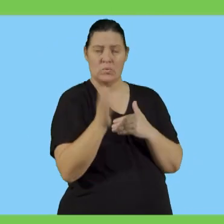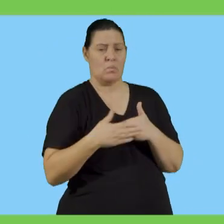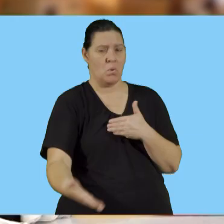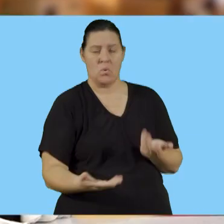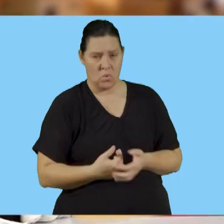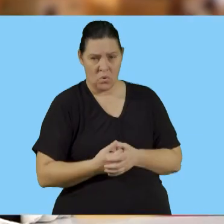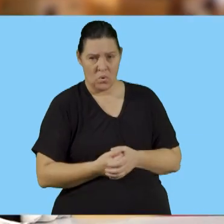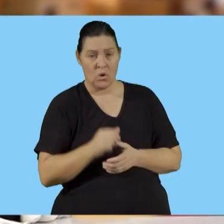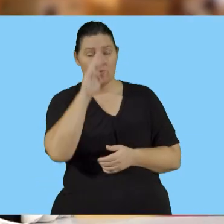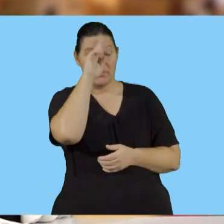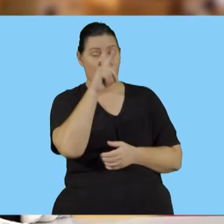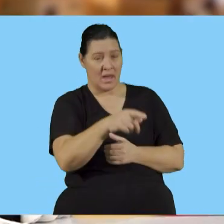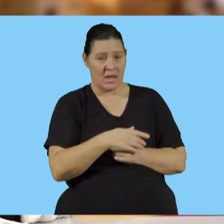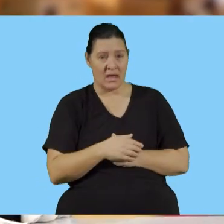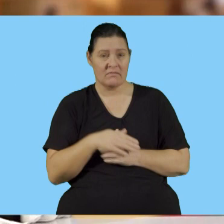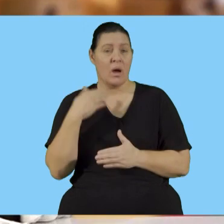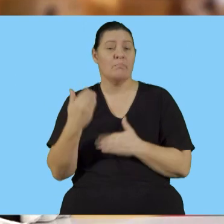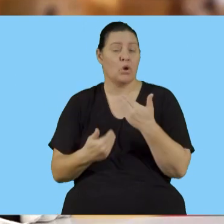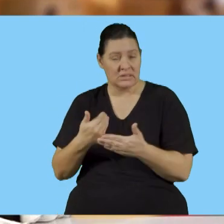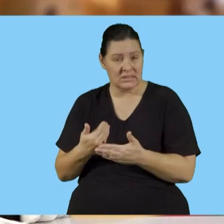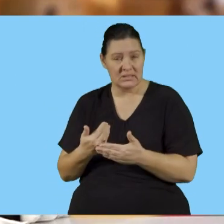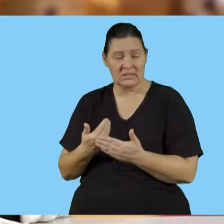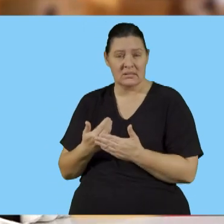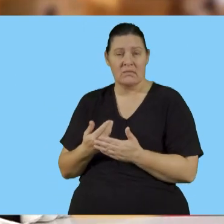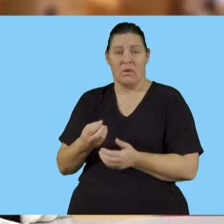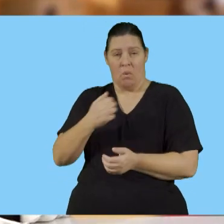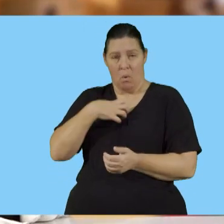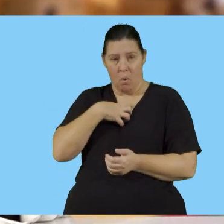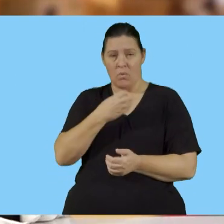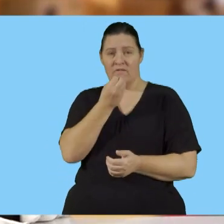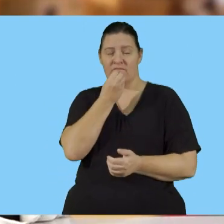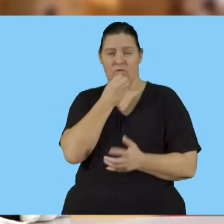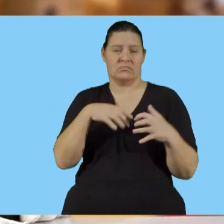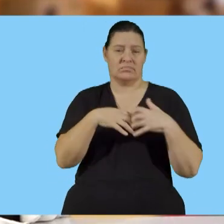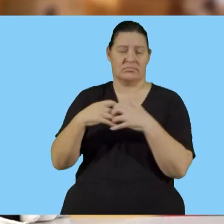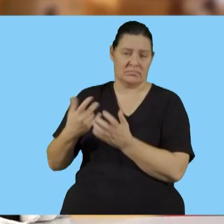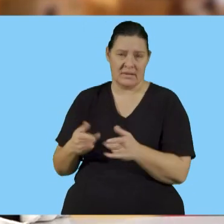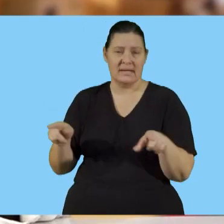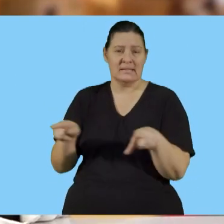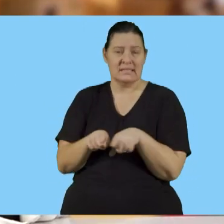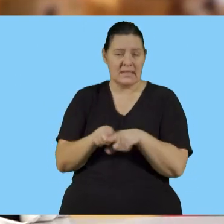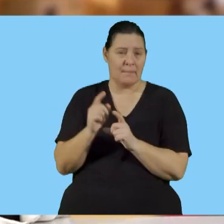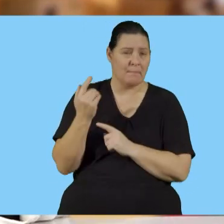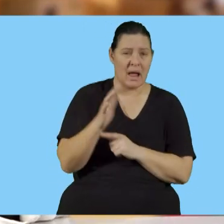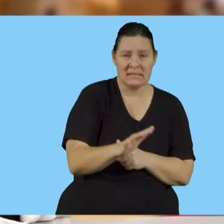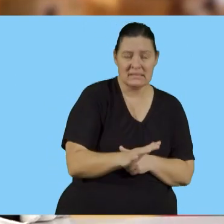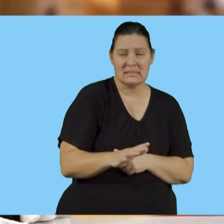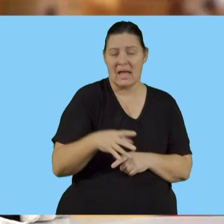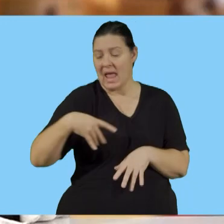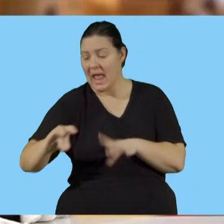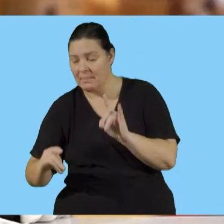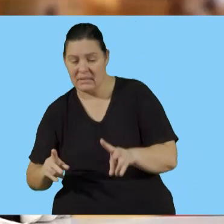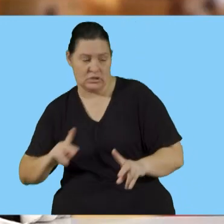photosynthesis? Remember, photosynthesis is the process where plants make their own food. The very same plants are what